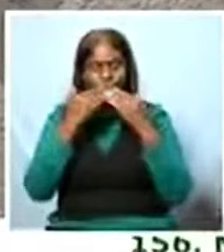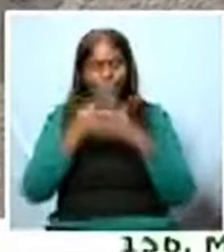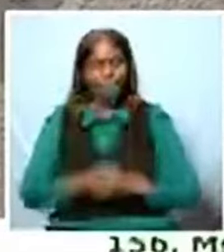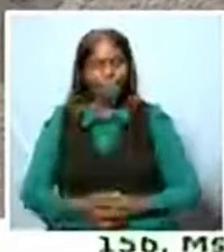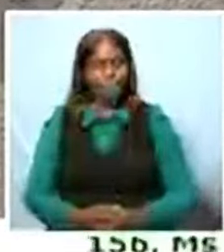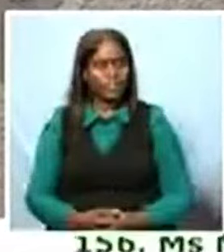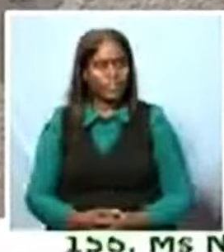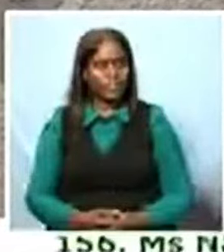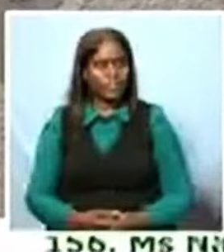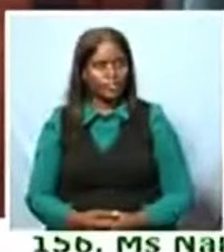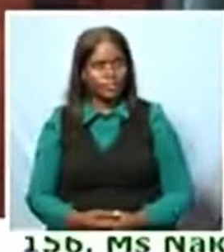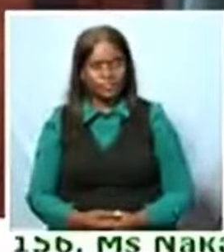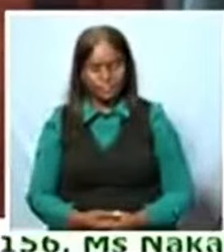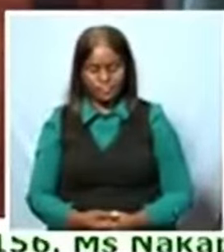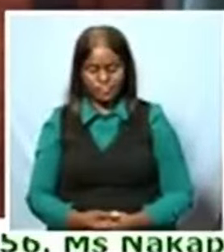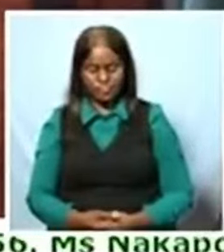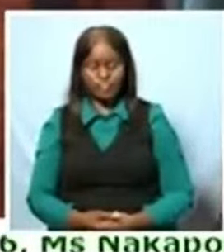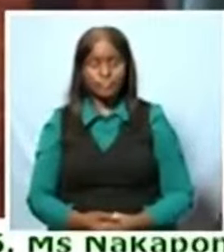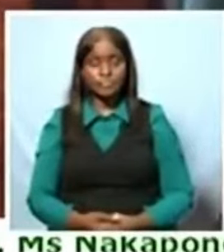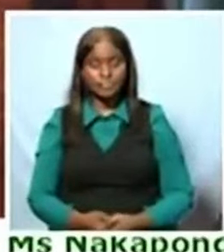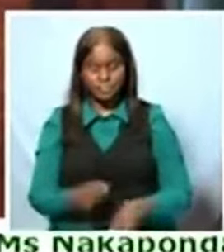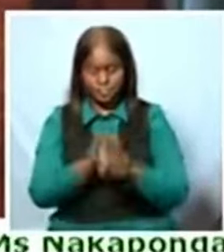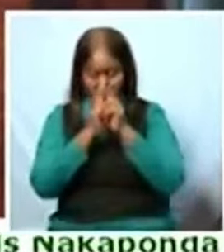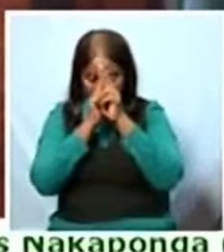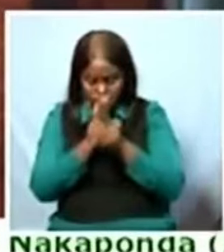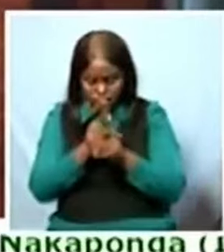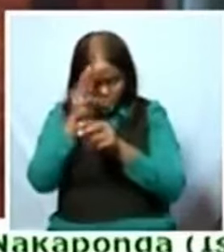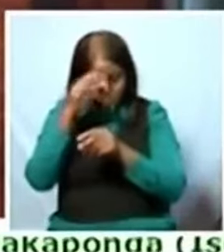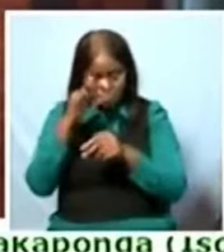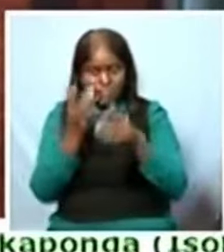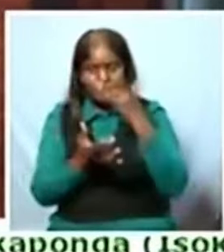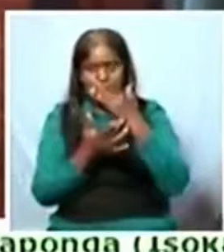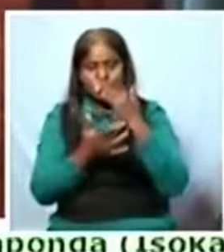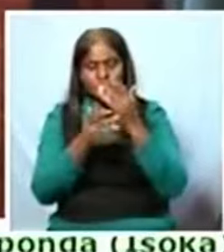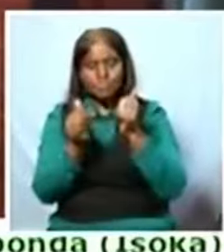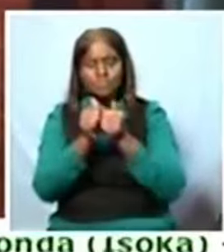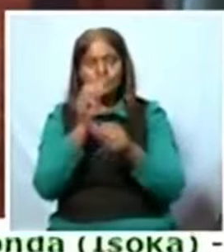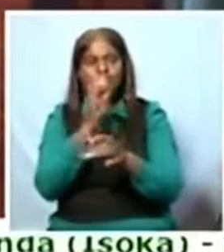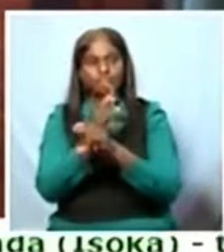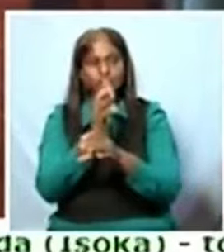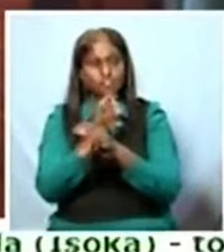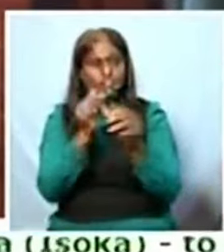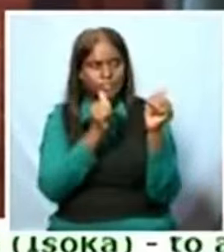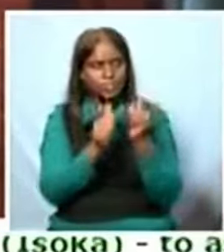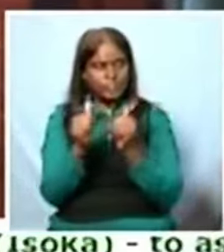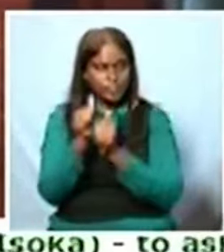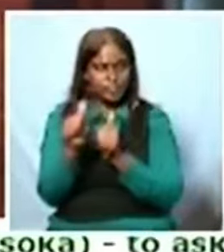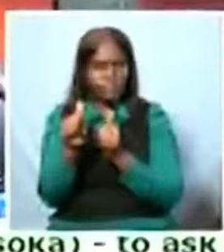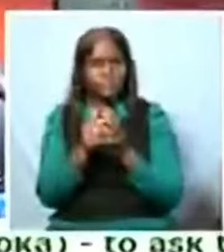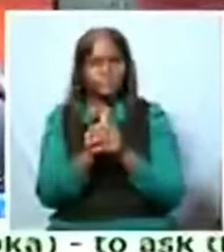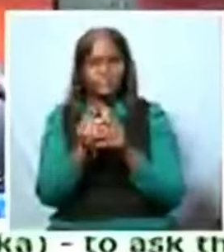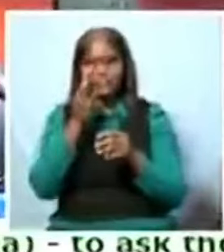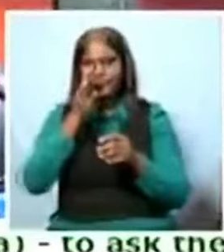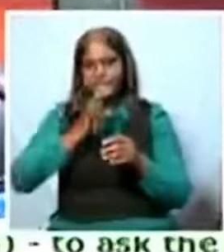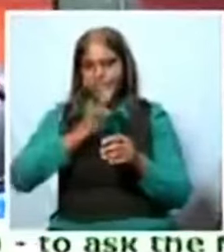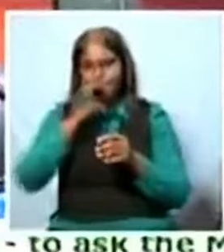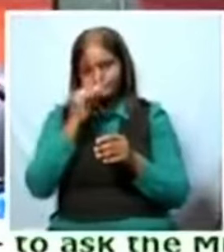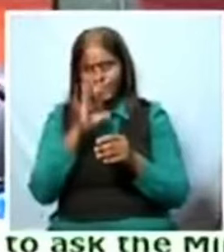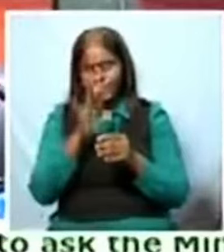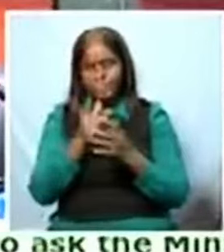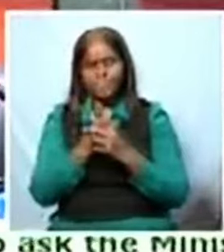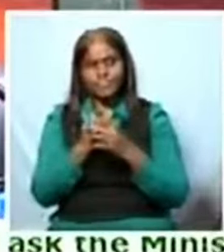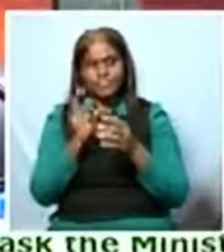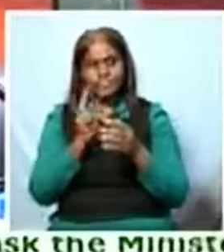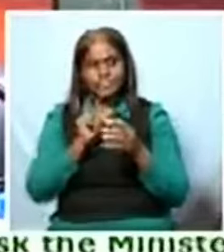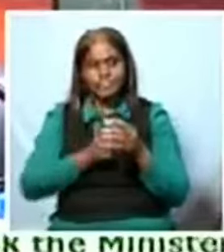Madam Speaker. Thank you. The Honorable Minister of Technology and Science, acting. Madam Speaker,